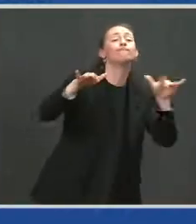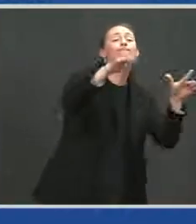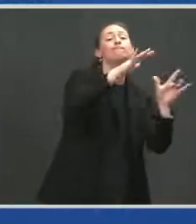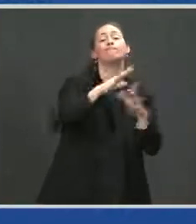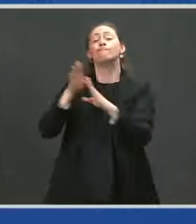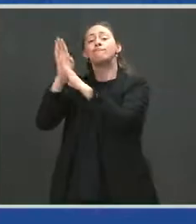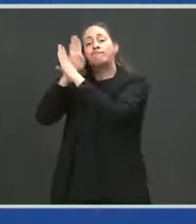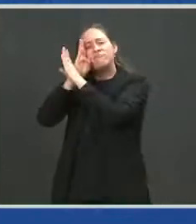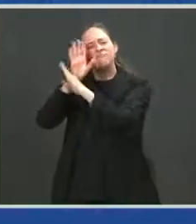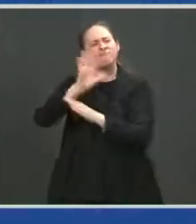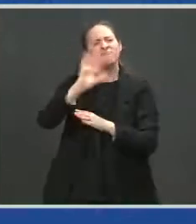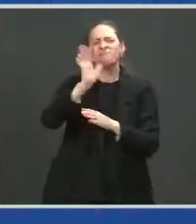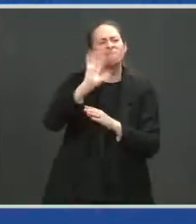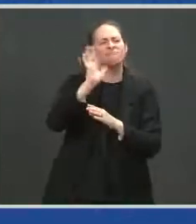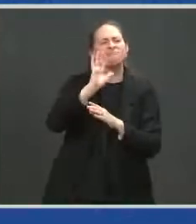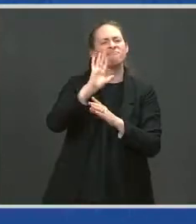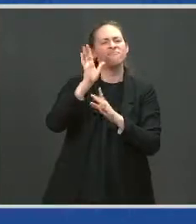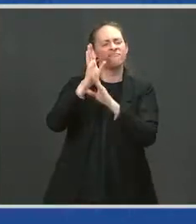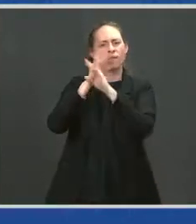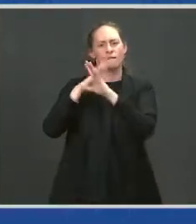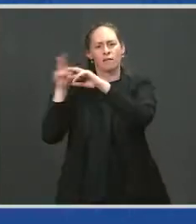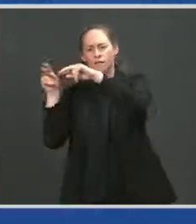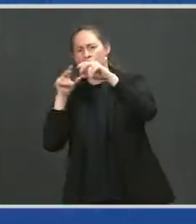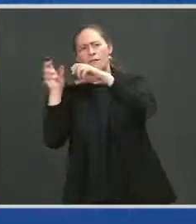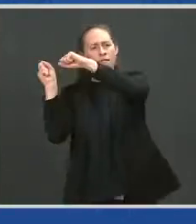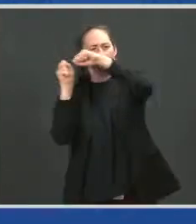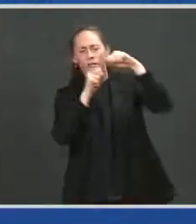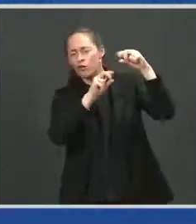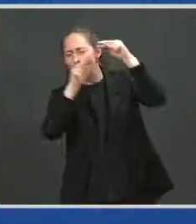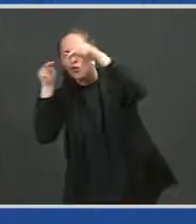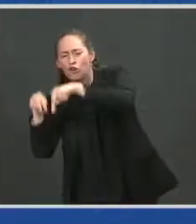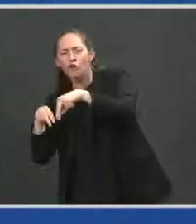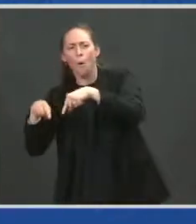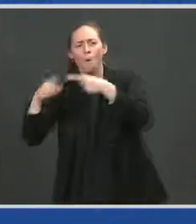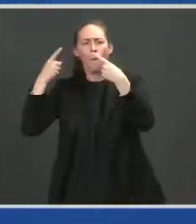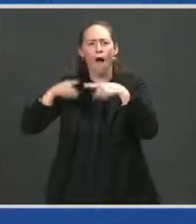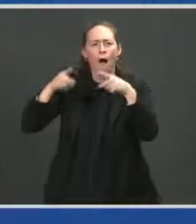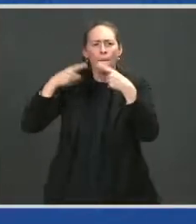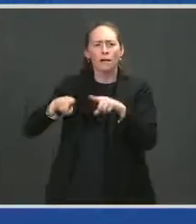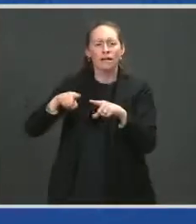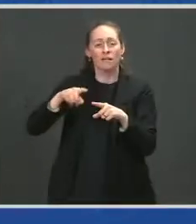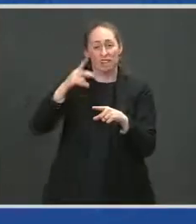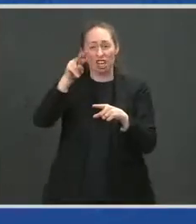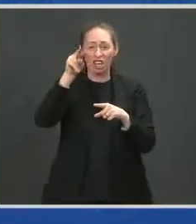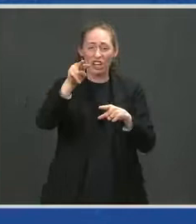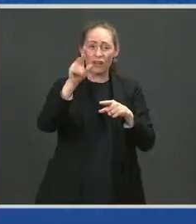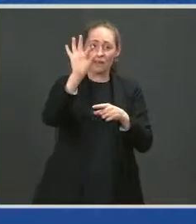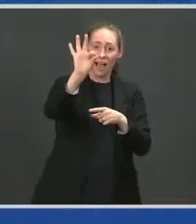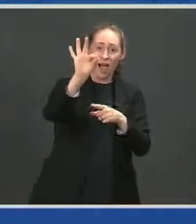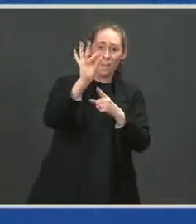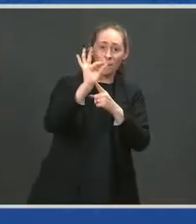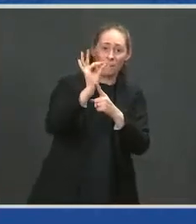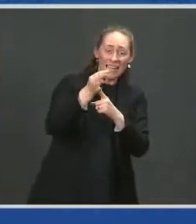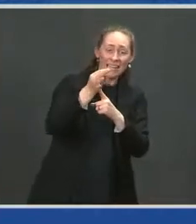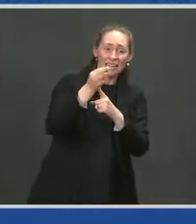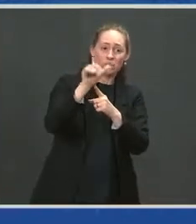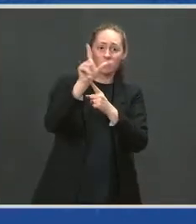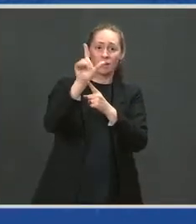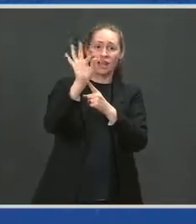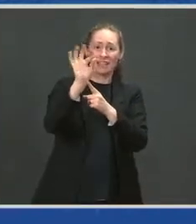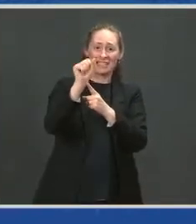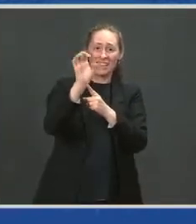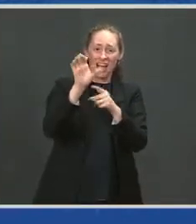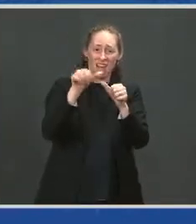we did for those 9 minutes and 29 seconds. We have to listen. I can't